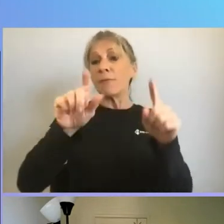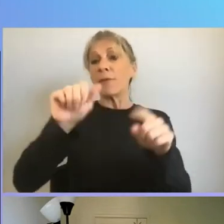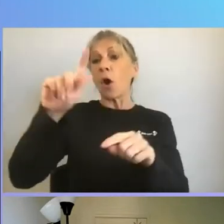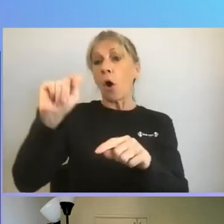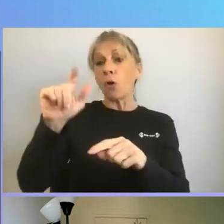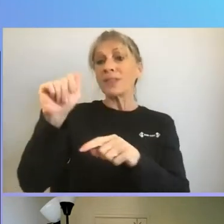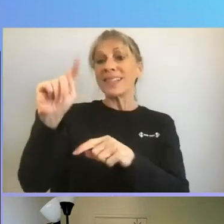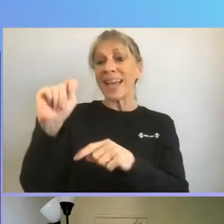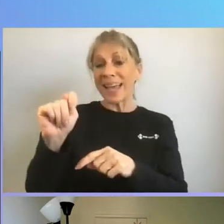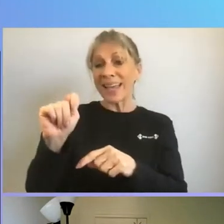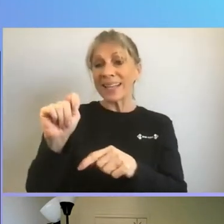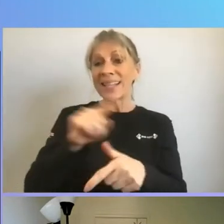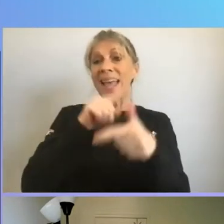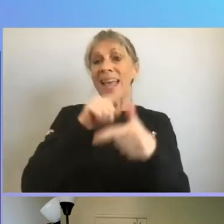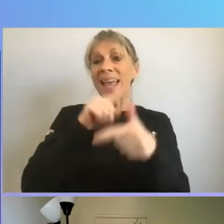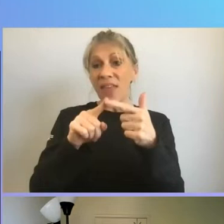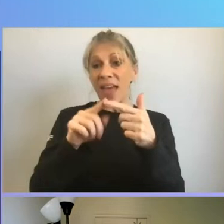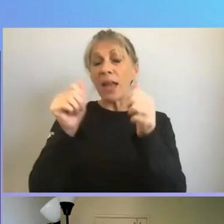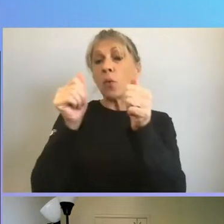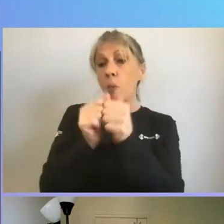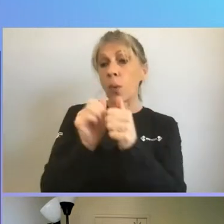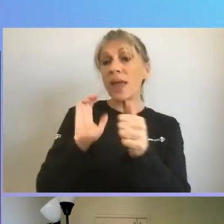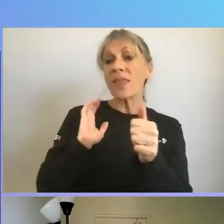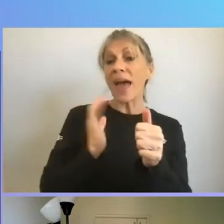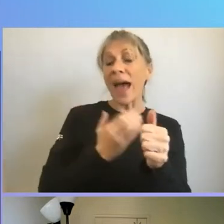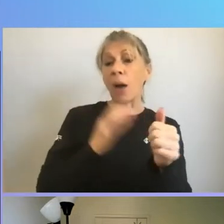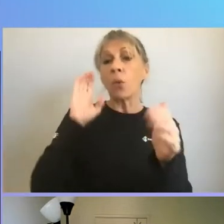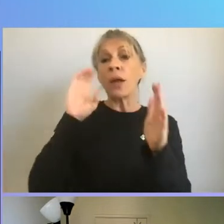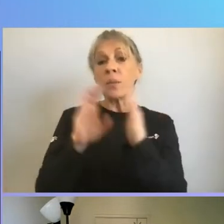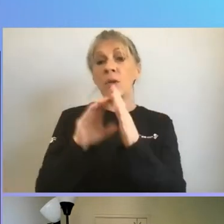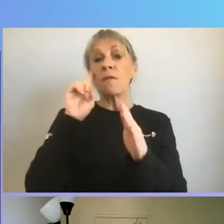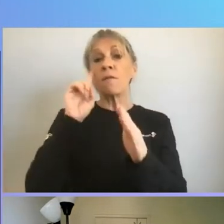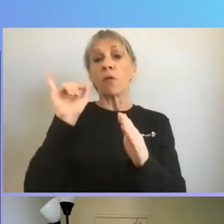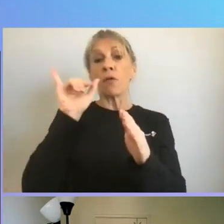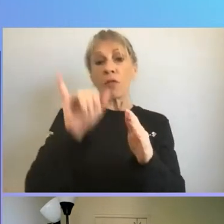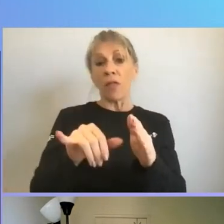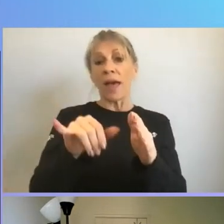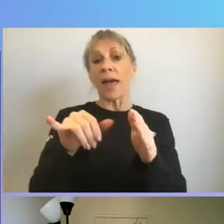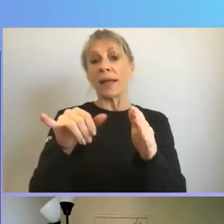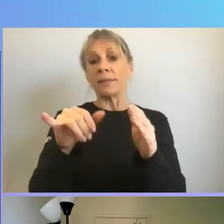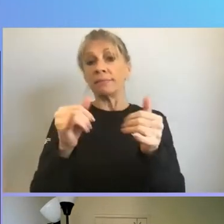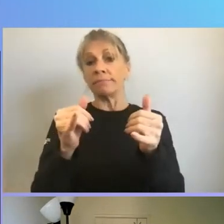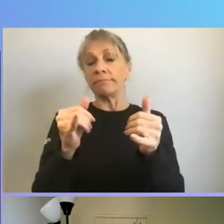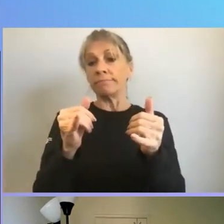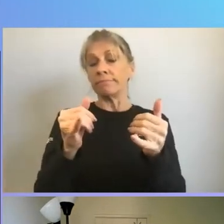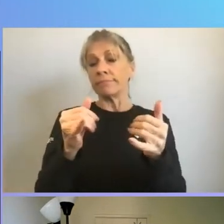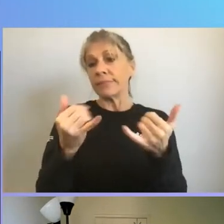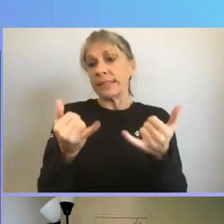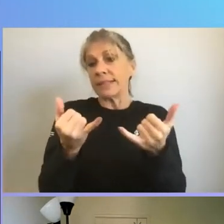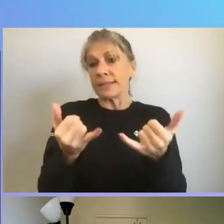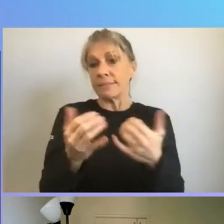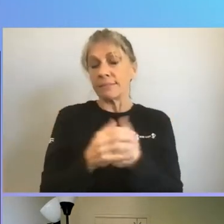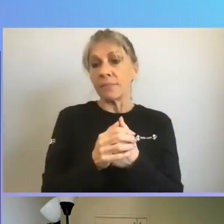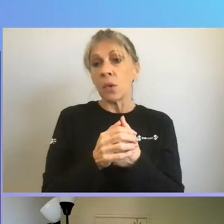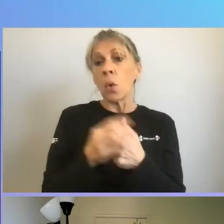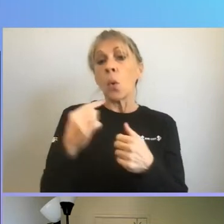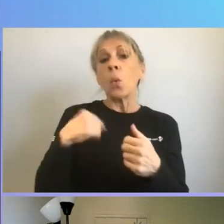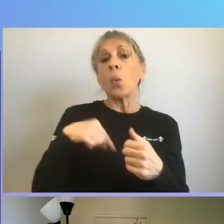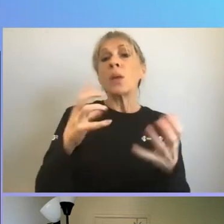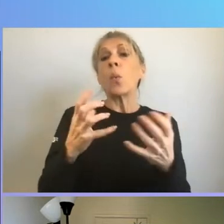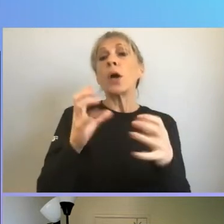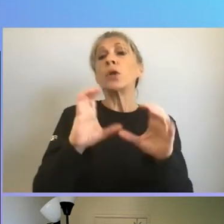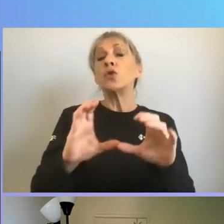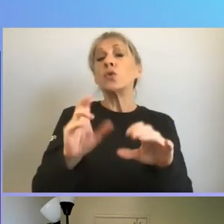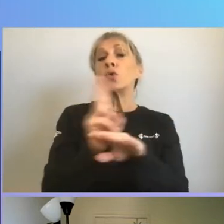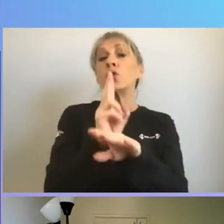prompt, and along with our prompt image similarity score that exists today. And we want to see, we want to do user testing to see if